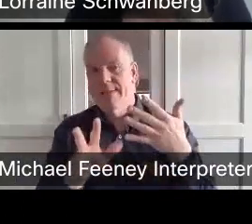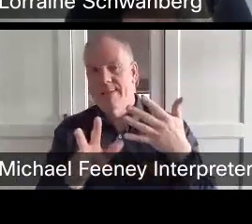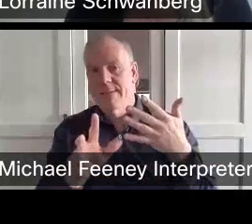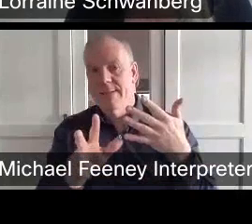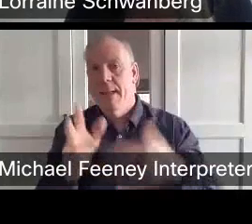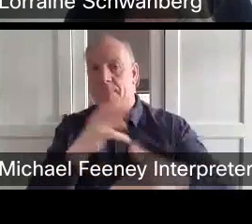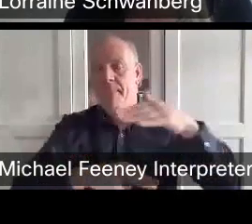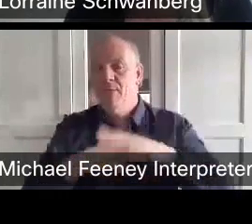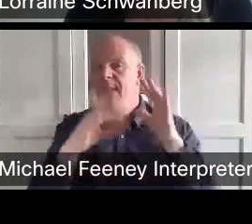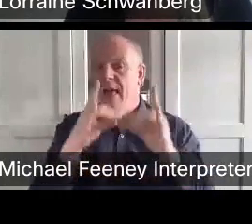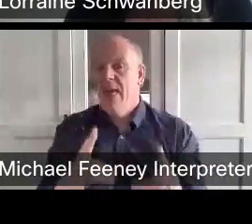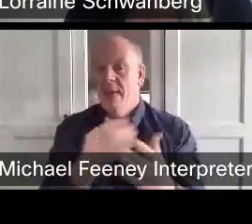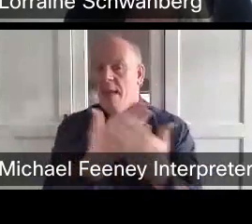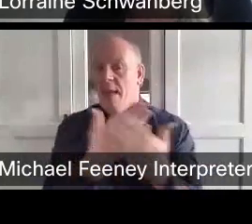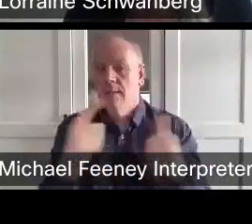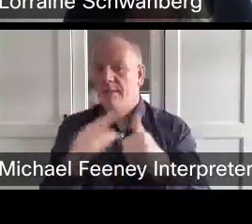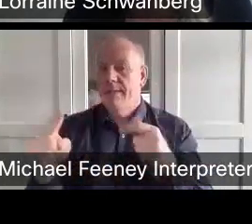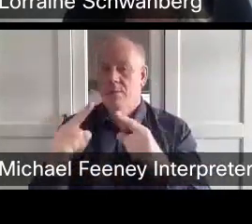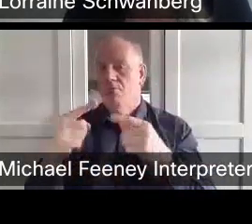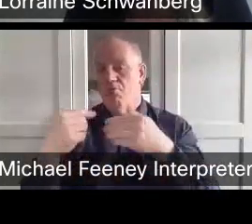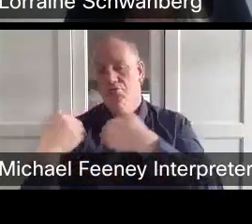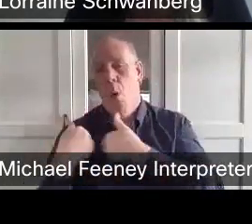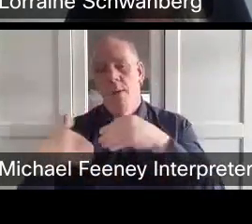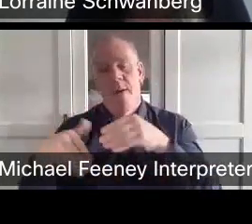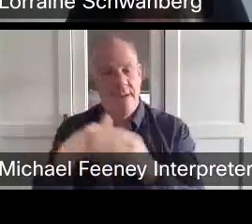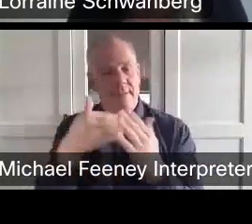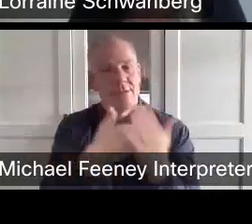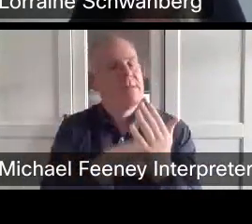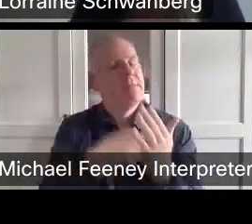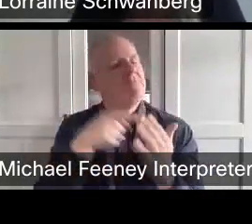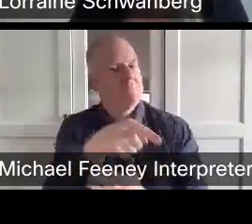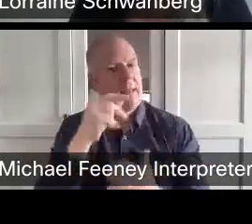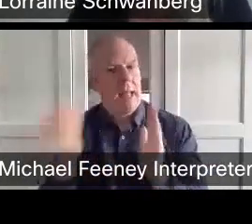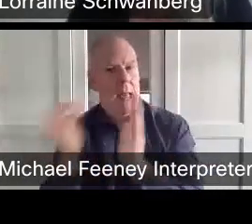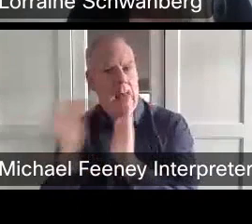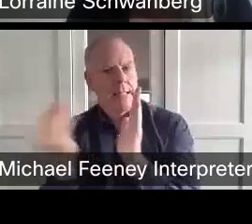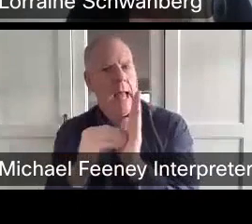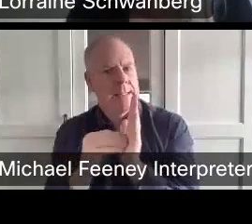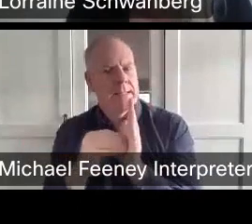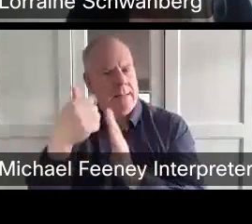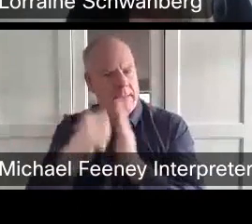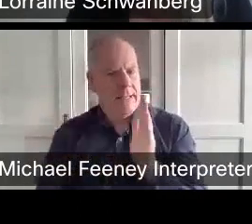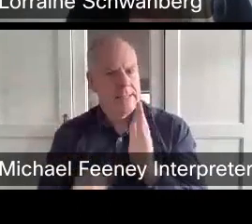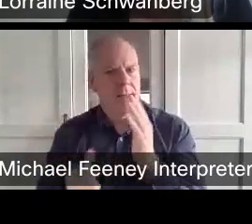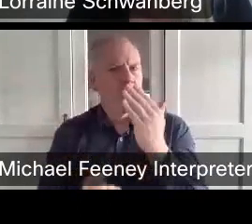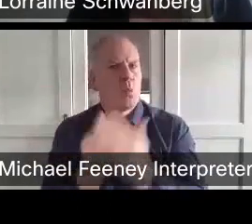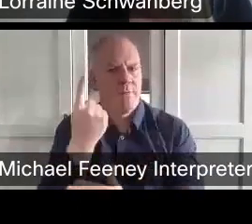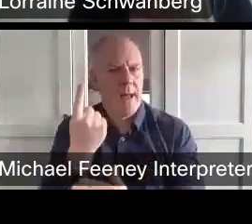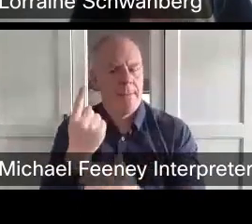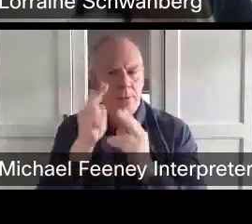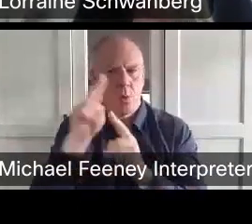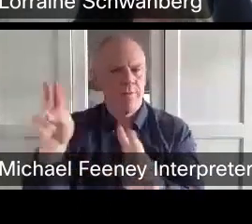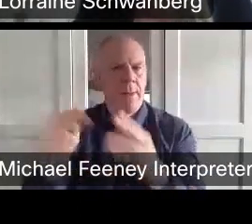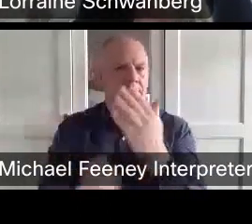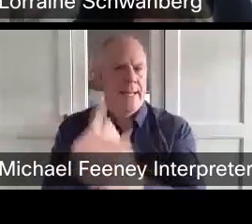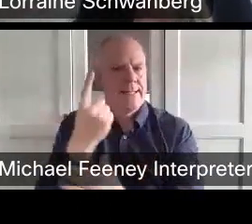I suppose, within the legislation, so he can add to that list of notifiable incidents. He's also put into the legislation